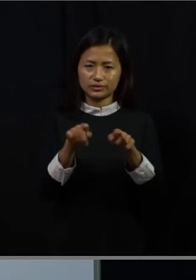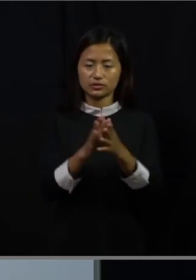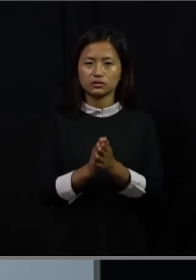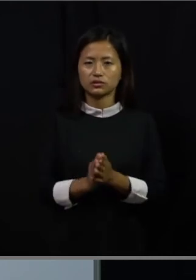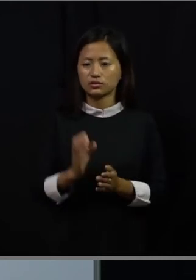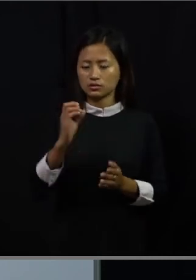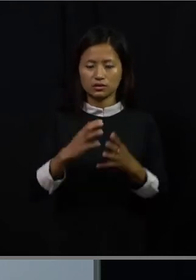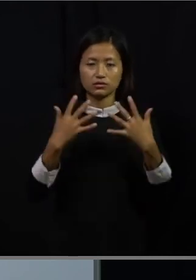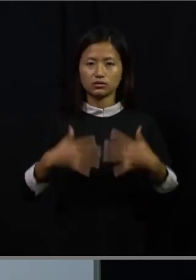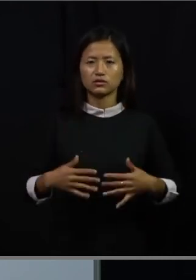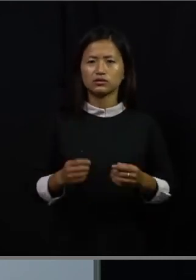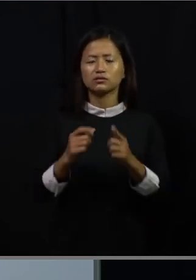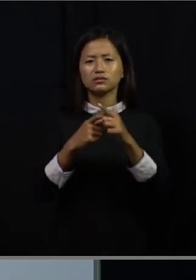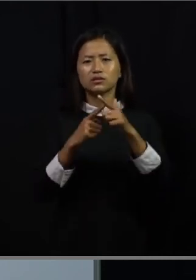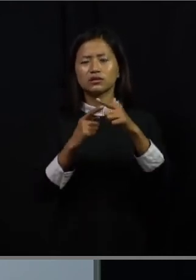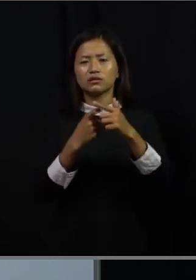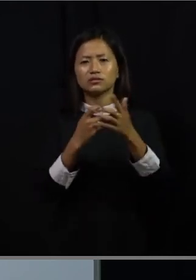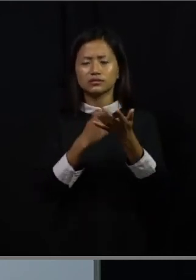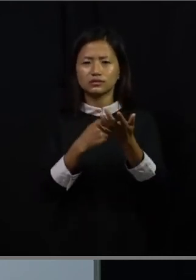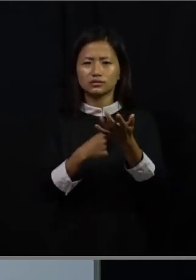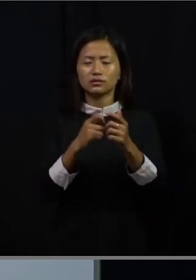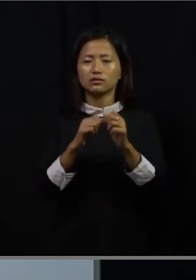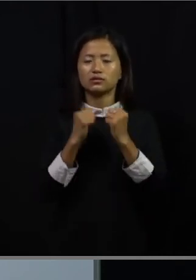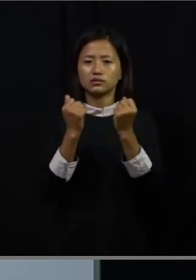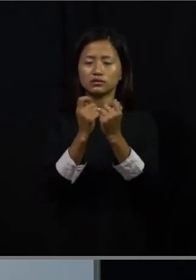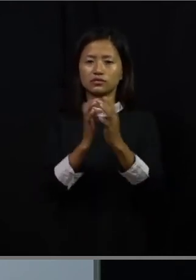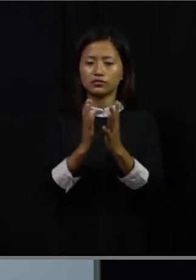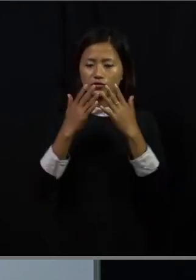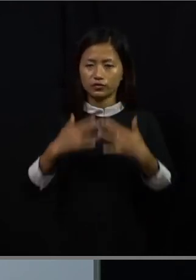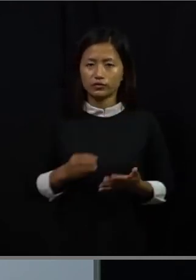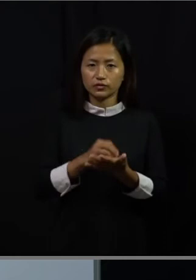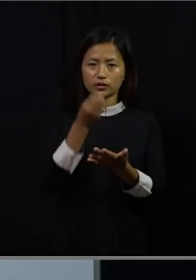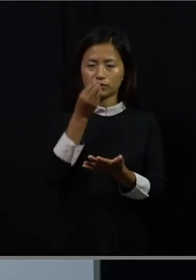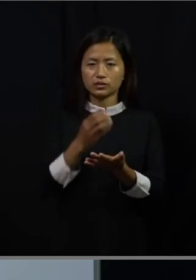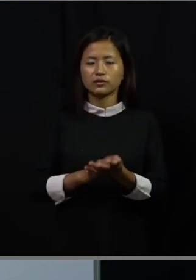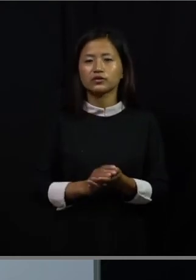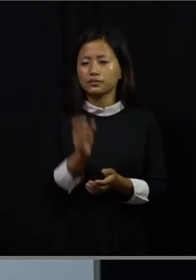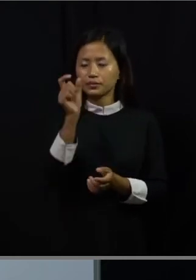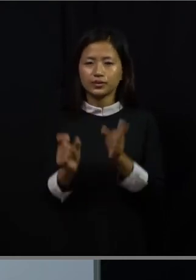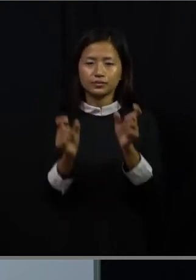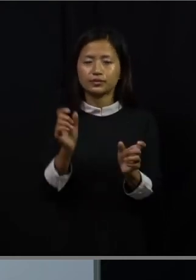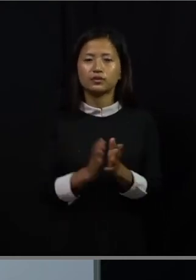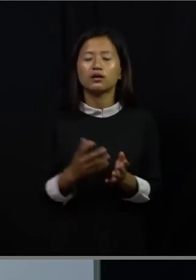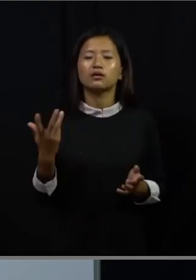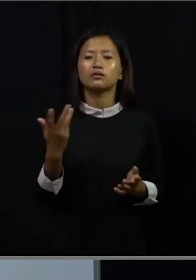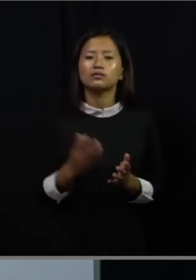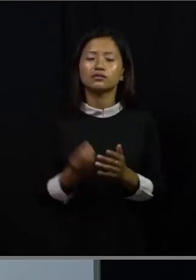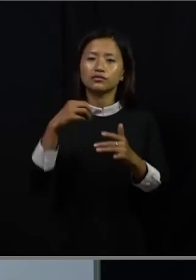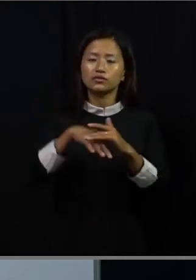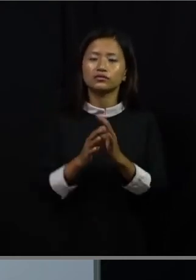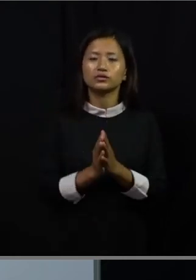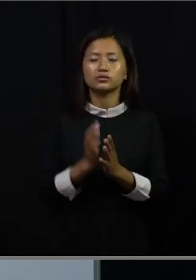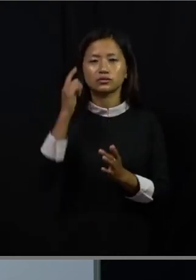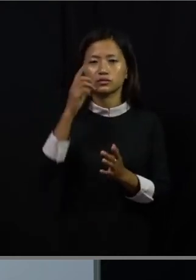the culture, the customs and traditions, everything. Okay, so the food habits of the people. Okay, so how did it